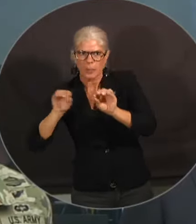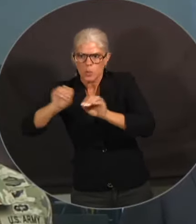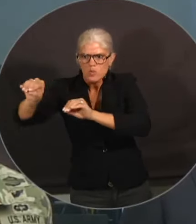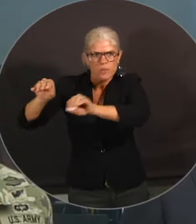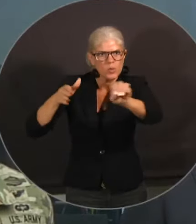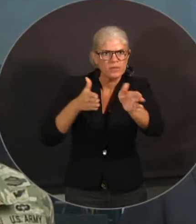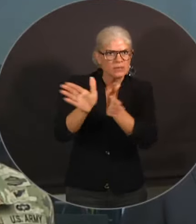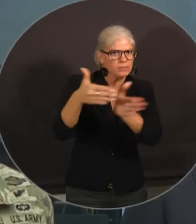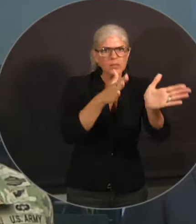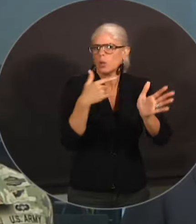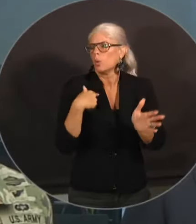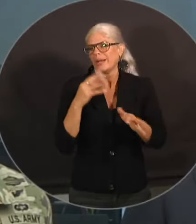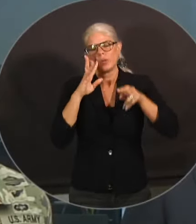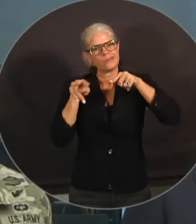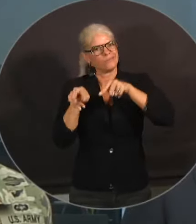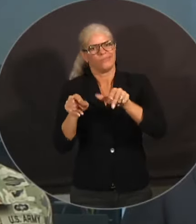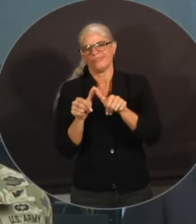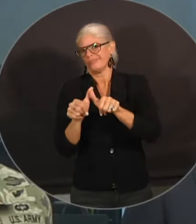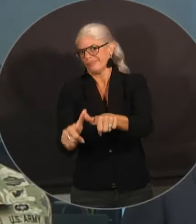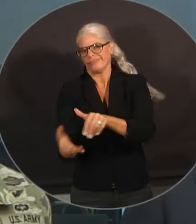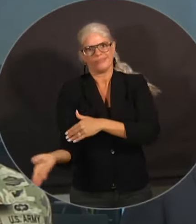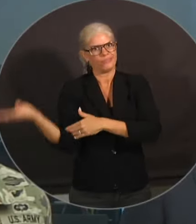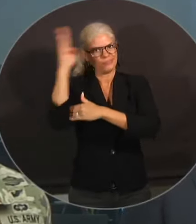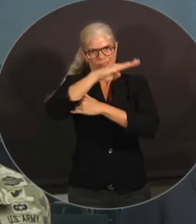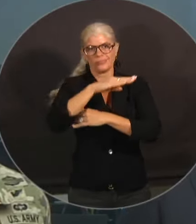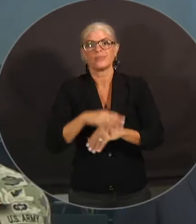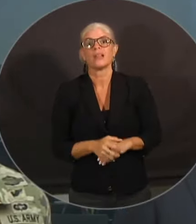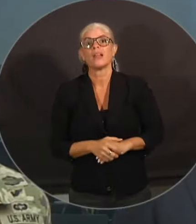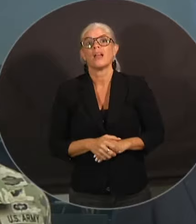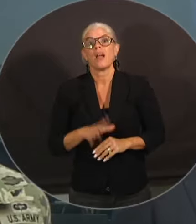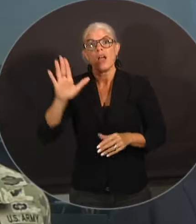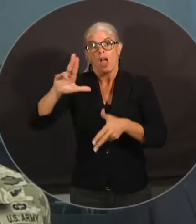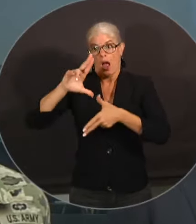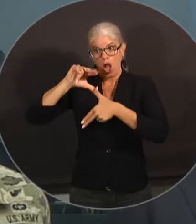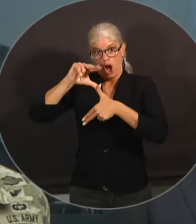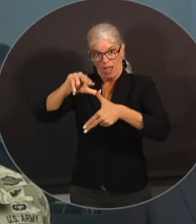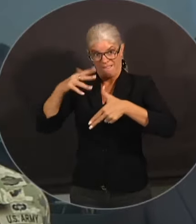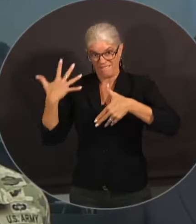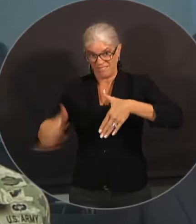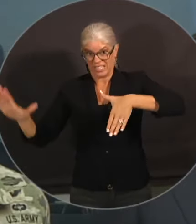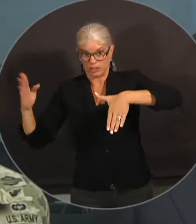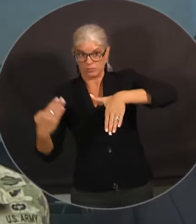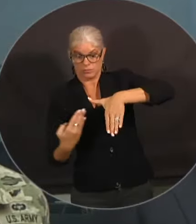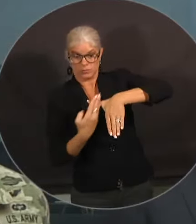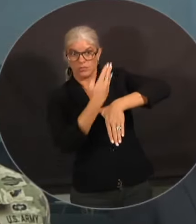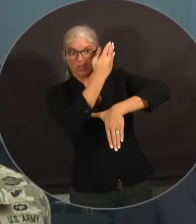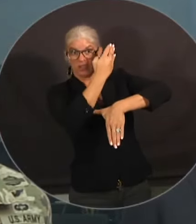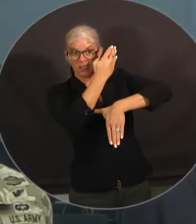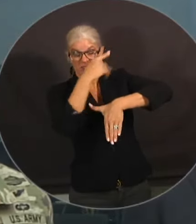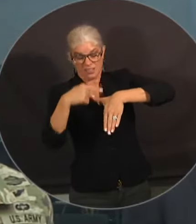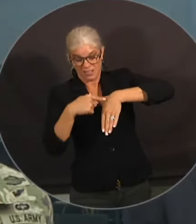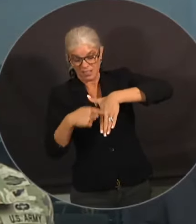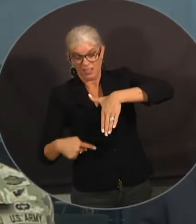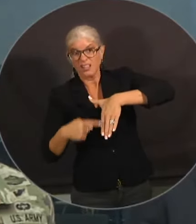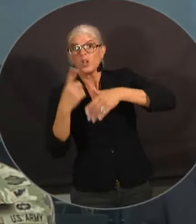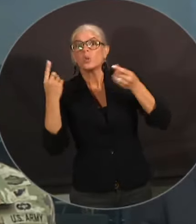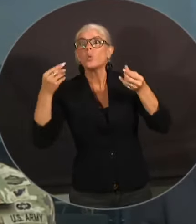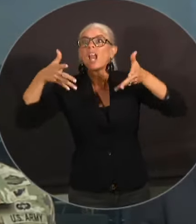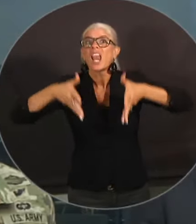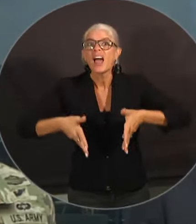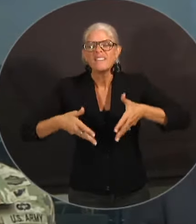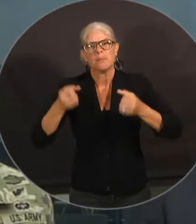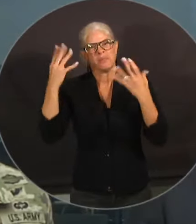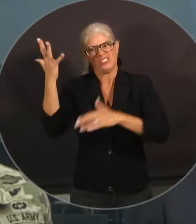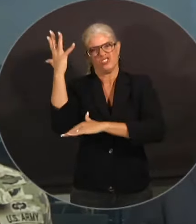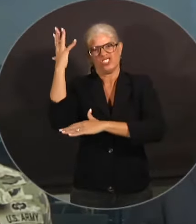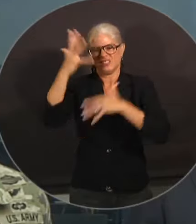that. Again, as the storm passes through, please remember there will be a lot of trees down, there will be a lot of vegetative debris. Do not drive